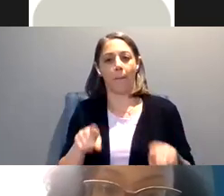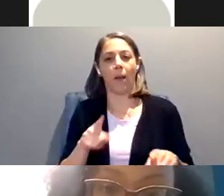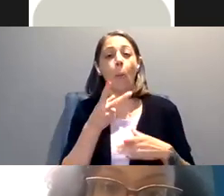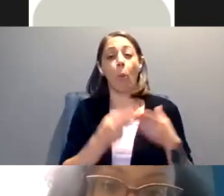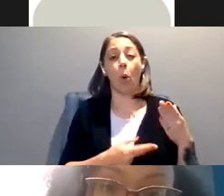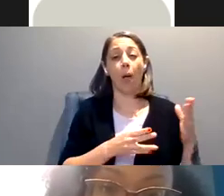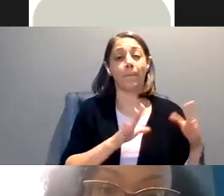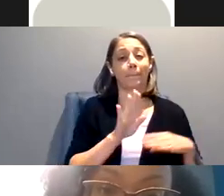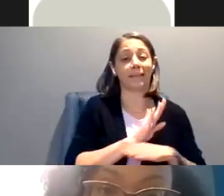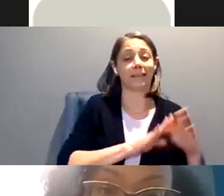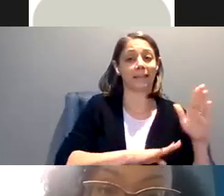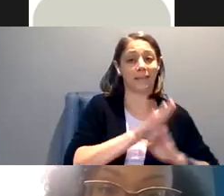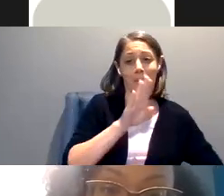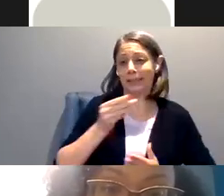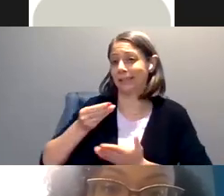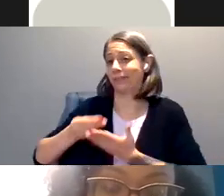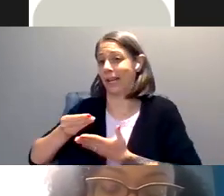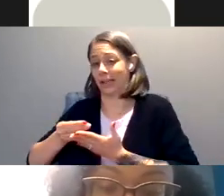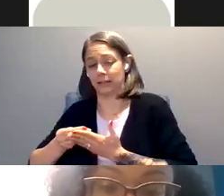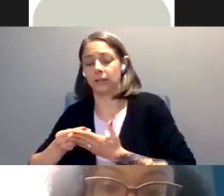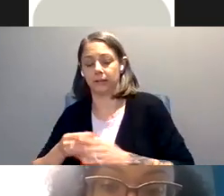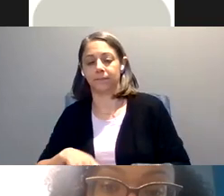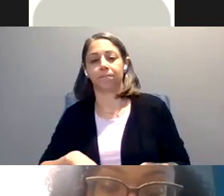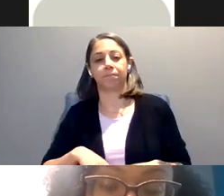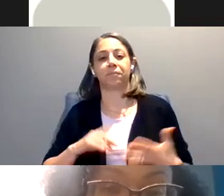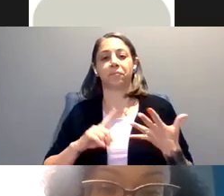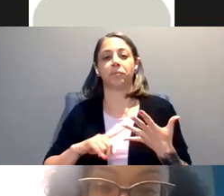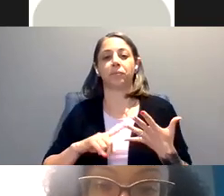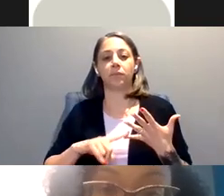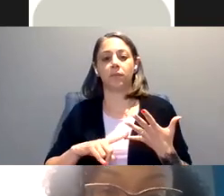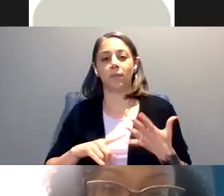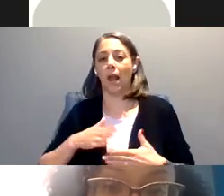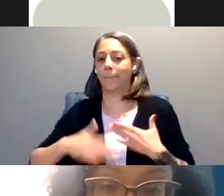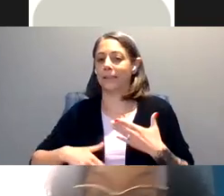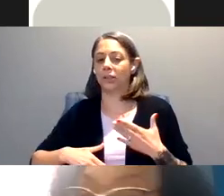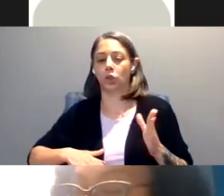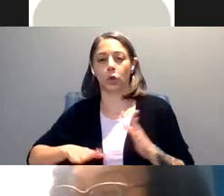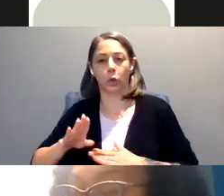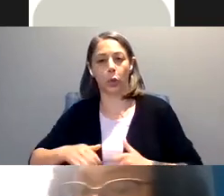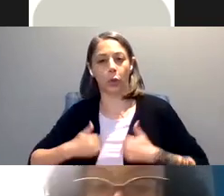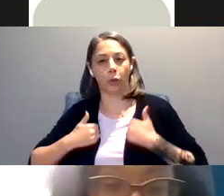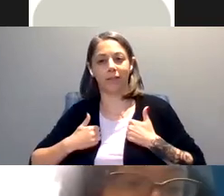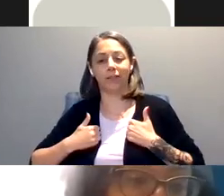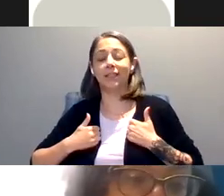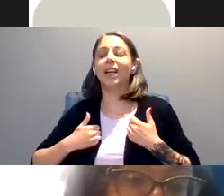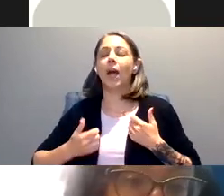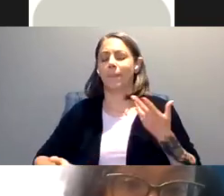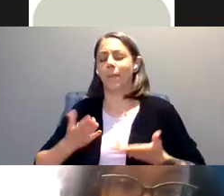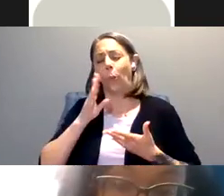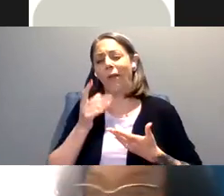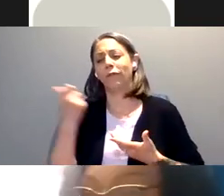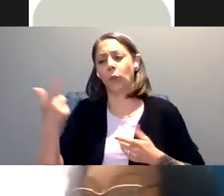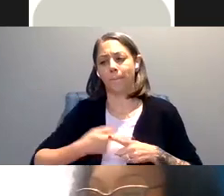business development side and the financing side. And then completion and thrive. The transaction might take a couple months. This